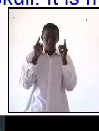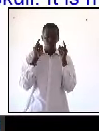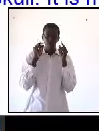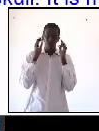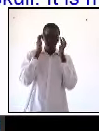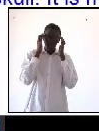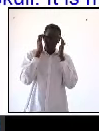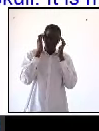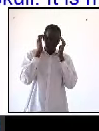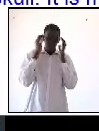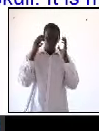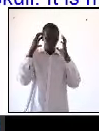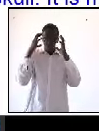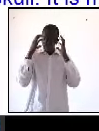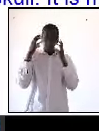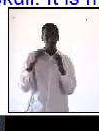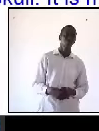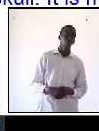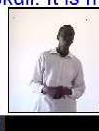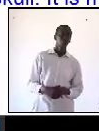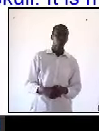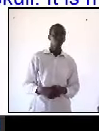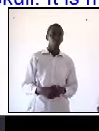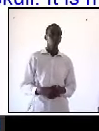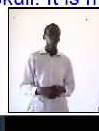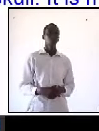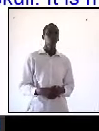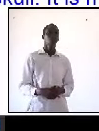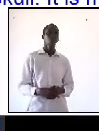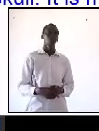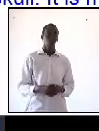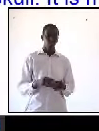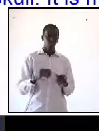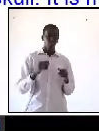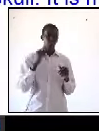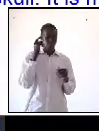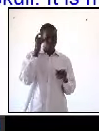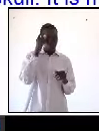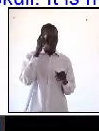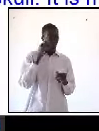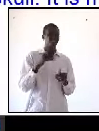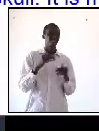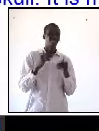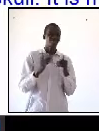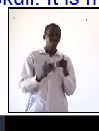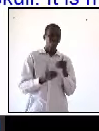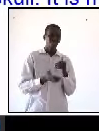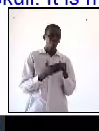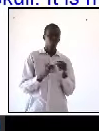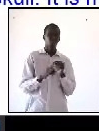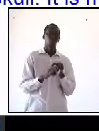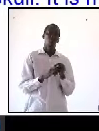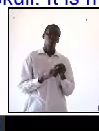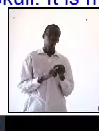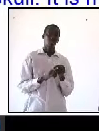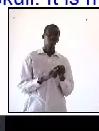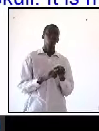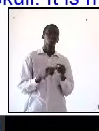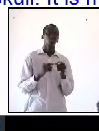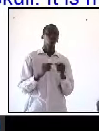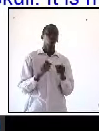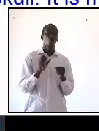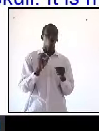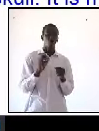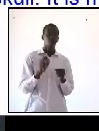being destroyed. Okay? And you say that the brain is the most specialized organ that is responsible for, and